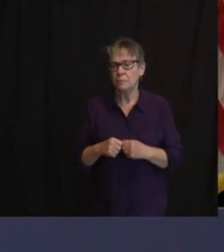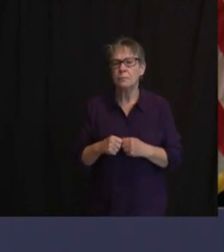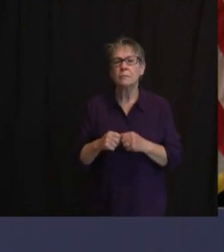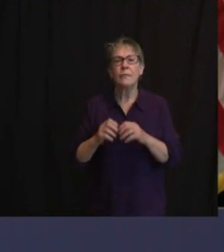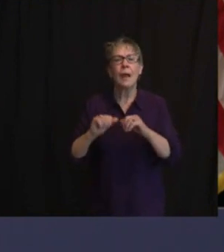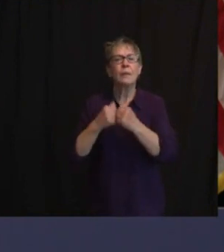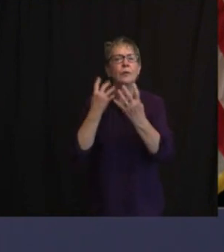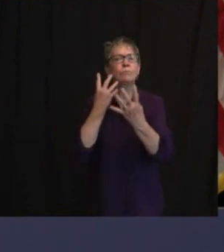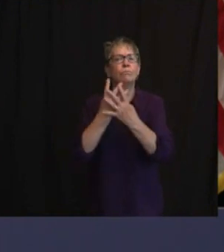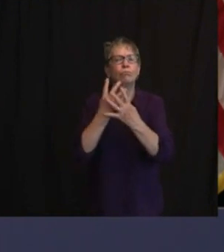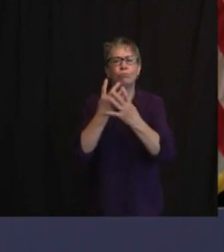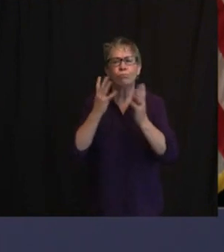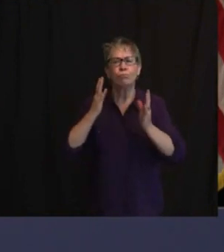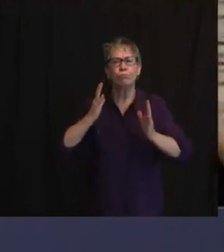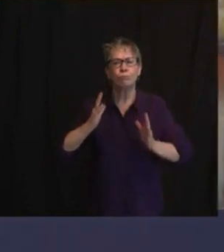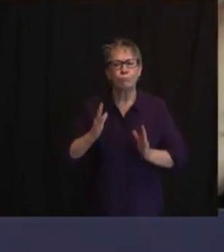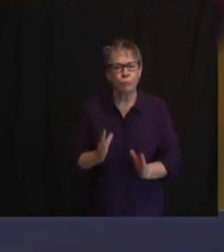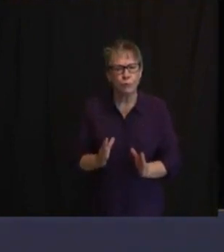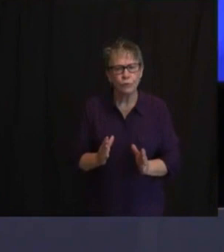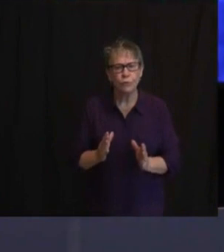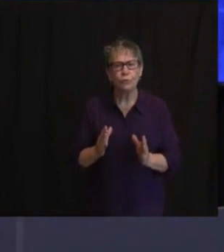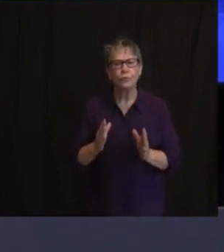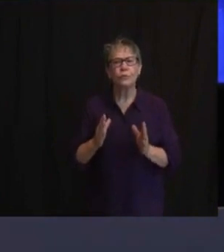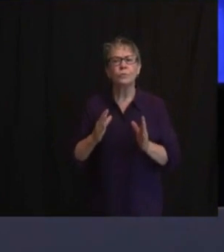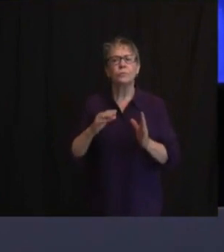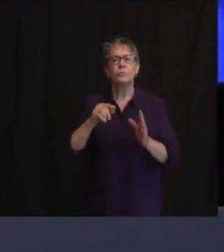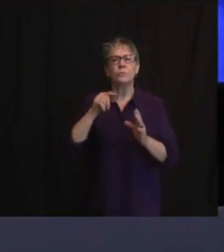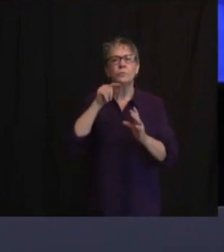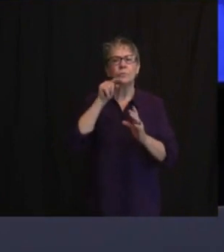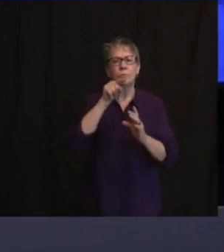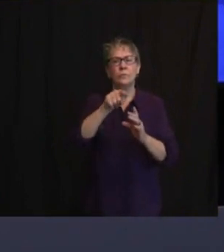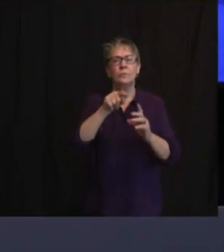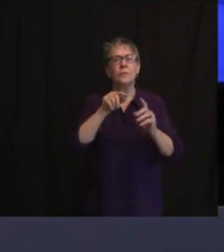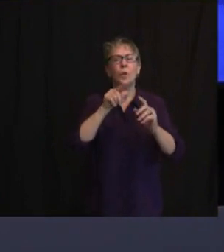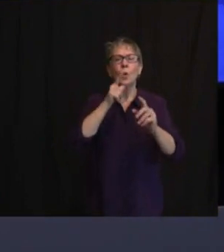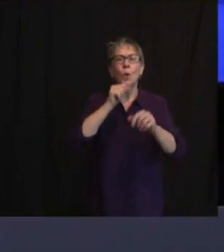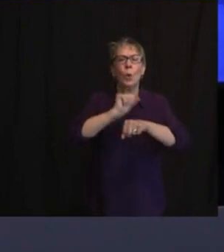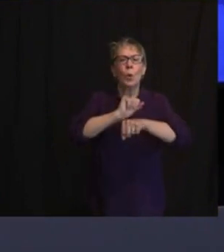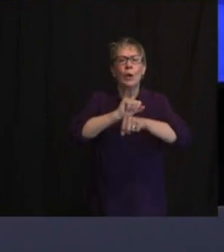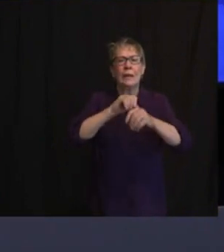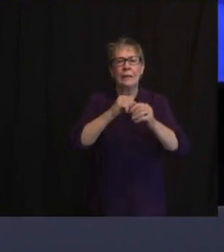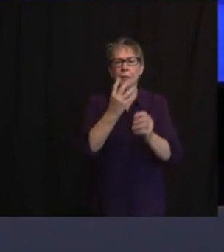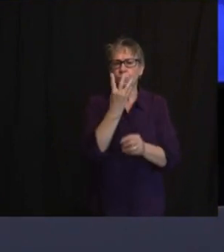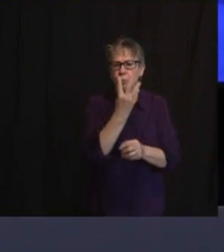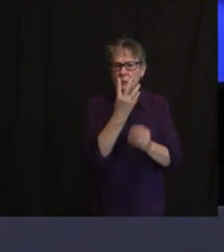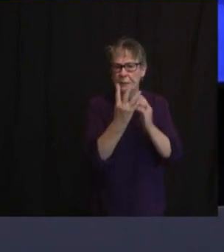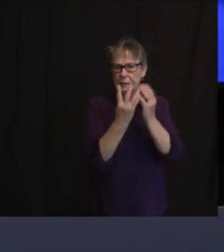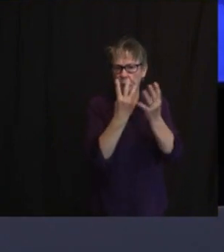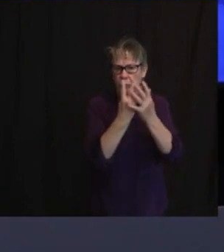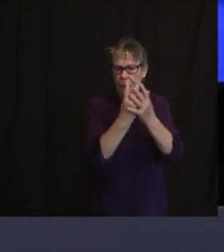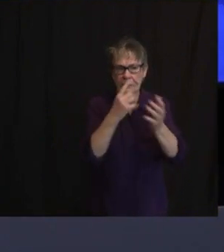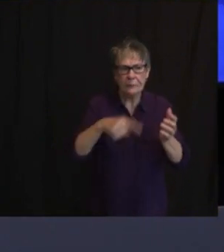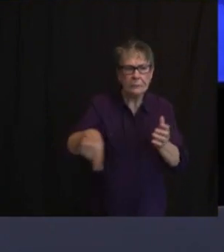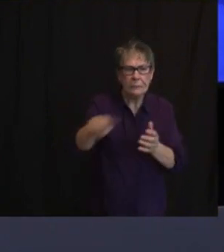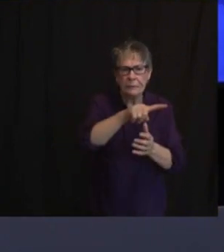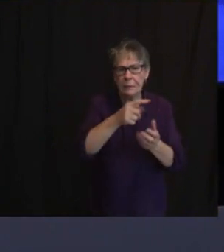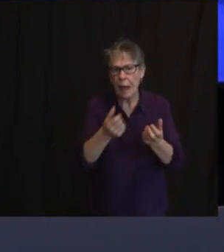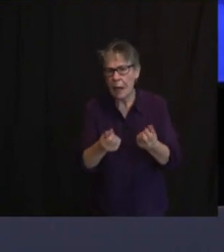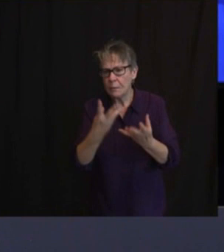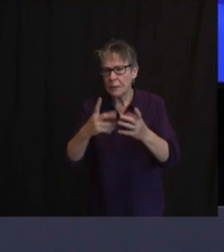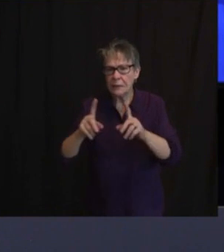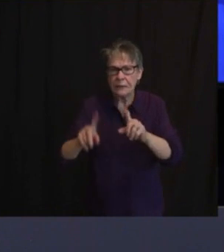Pat, do you have that number? I do have it. As of this morning, 495 law enforcement statewide tested COVID